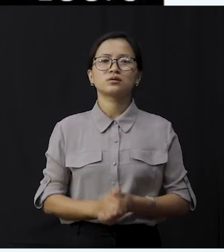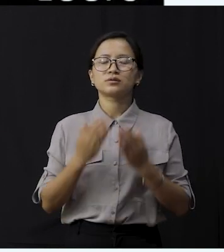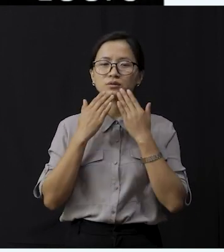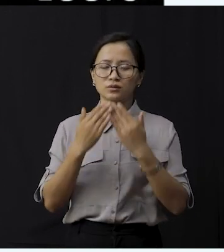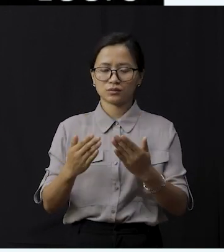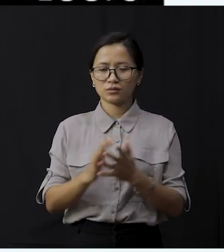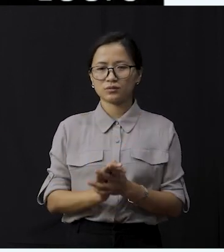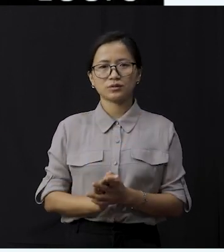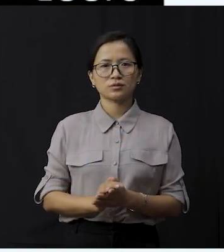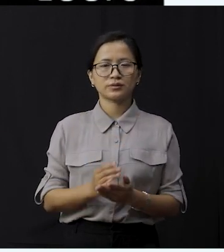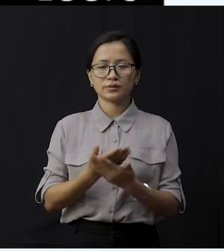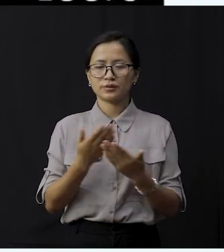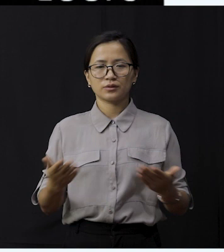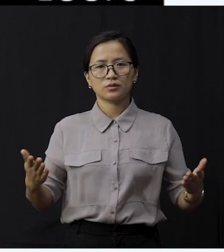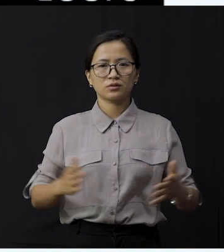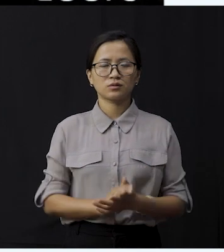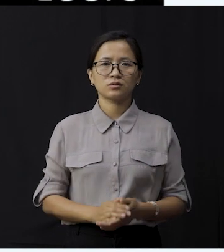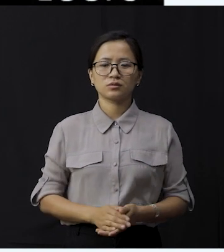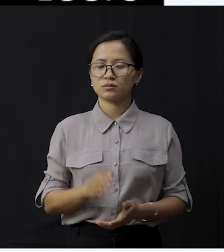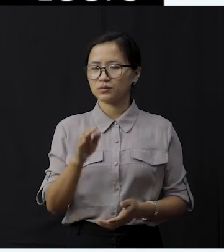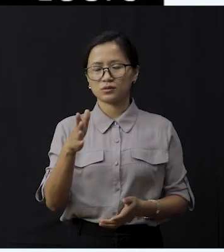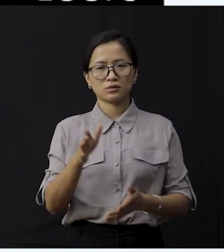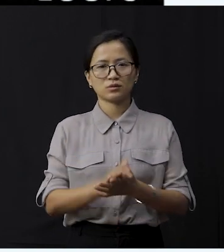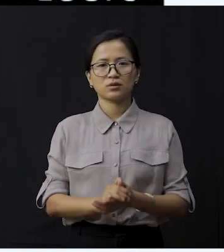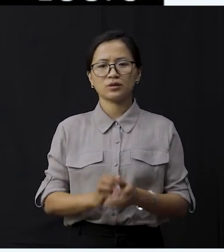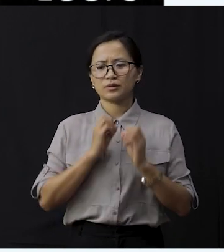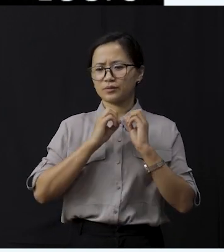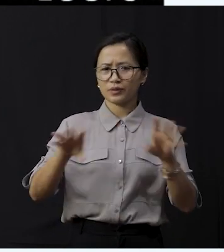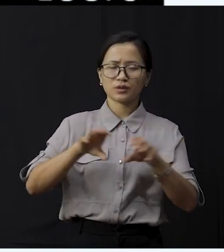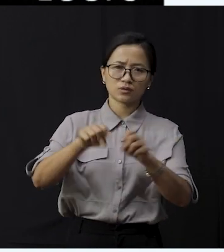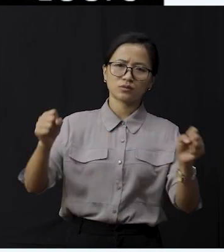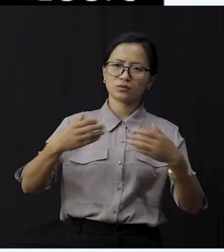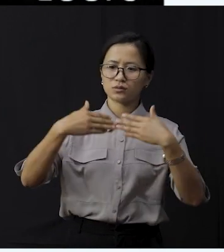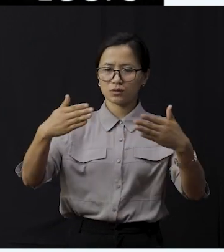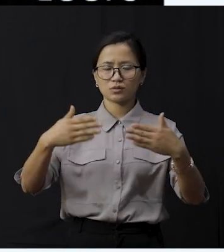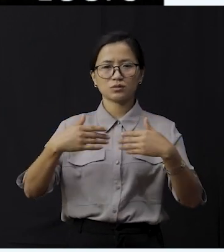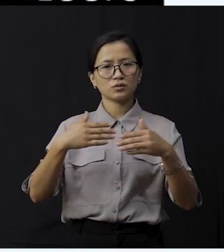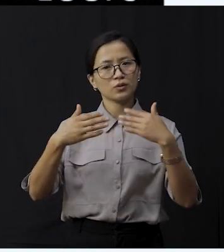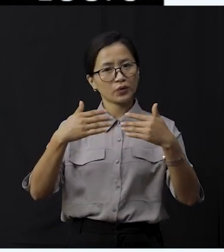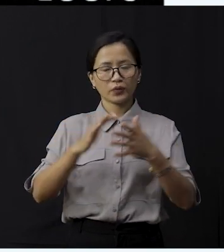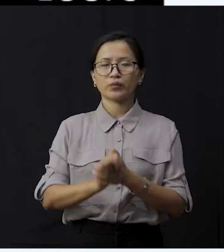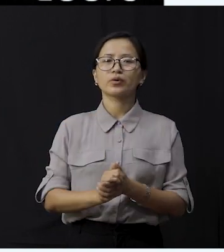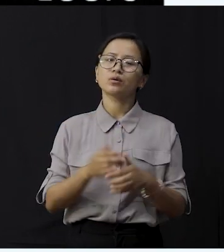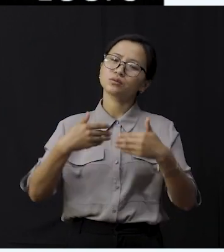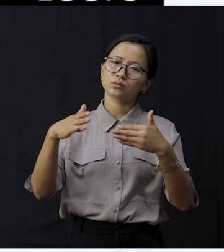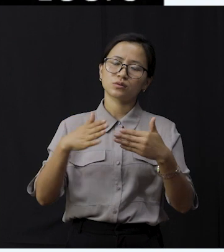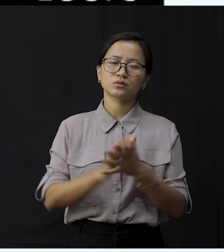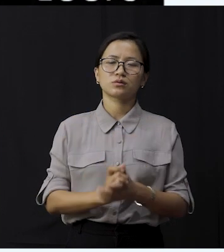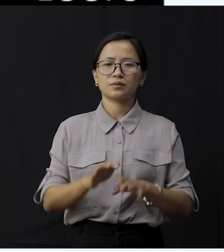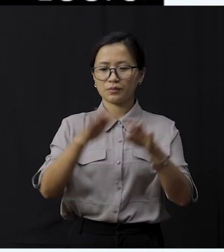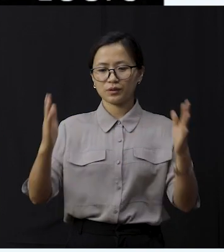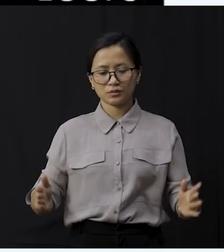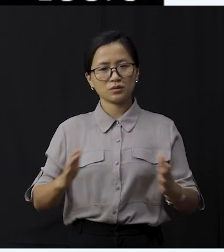property. We can preserve our school property by not damaging the doors and the windows in the classrooms, or even the bench